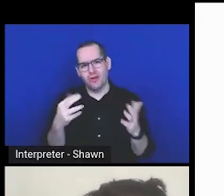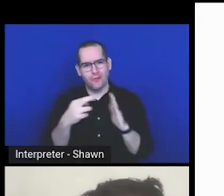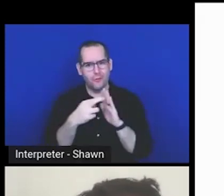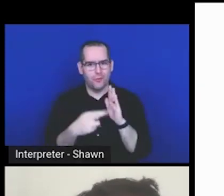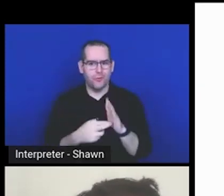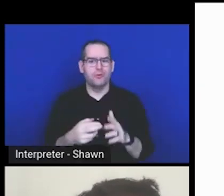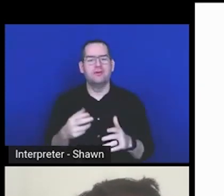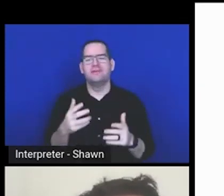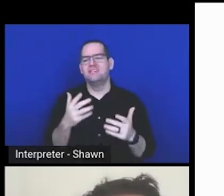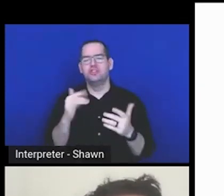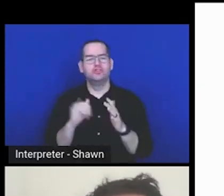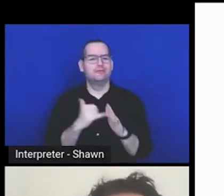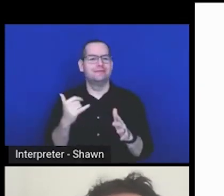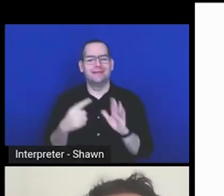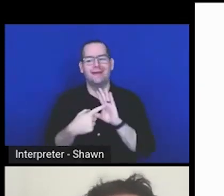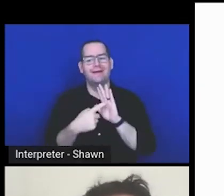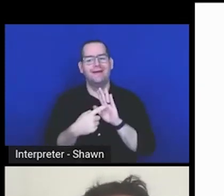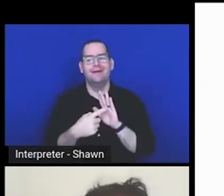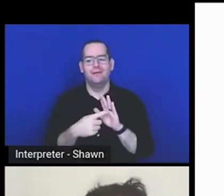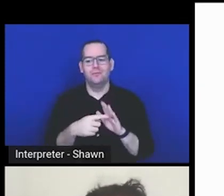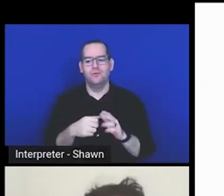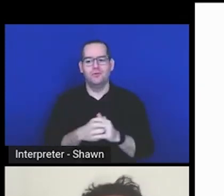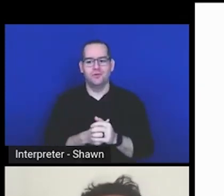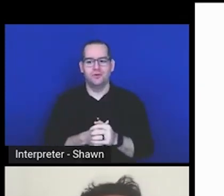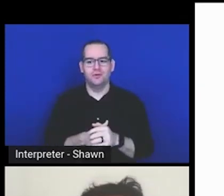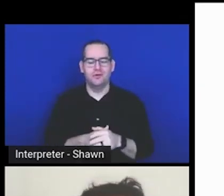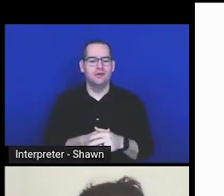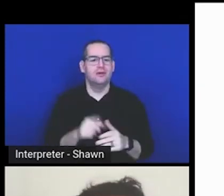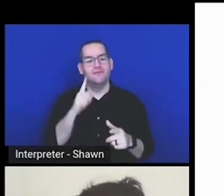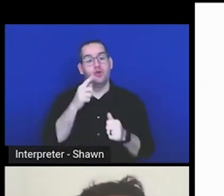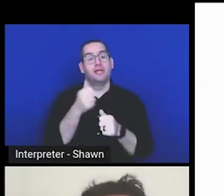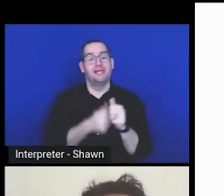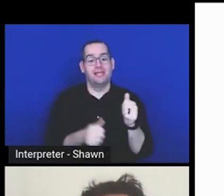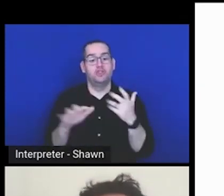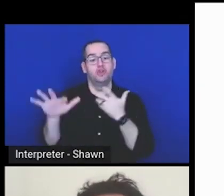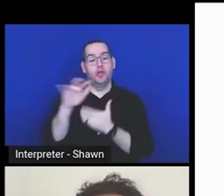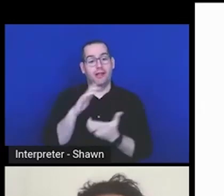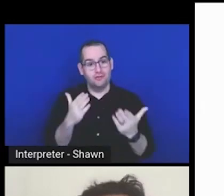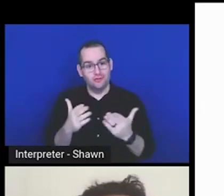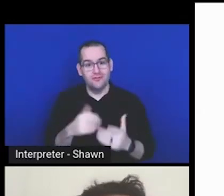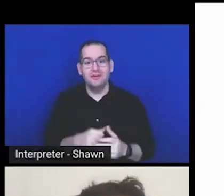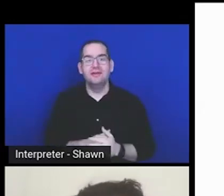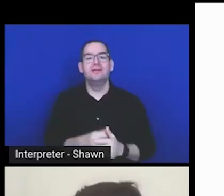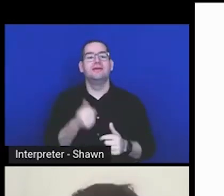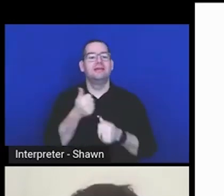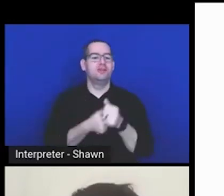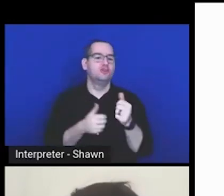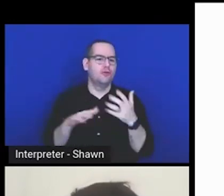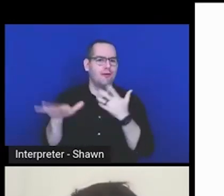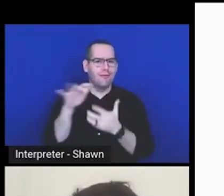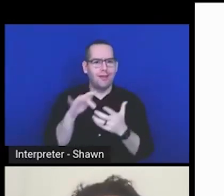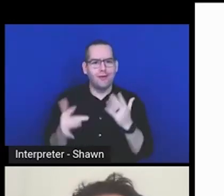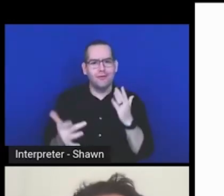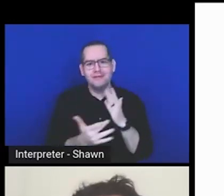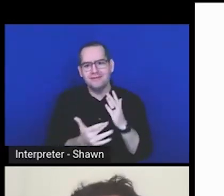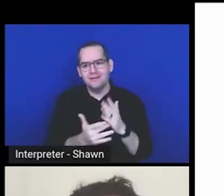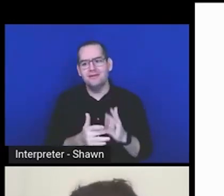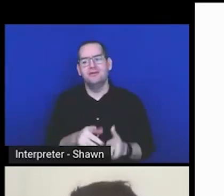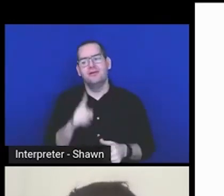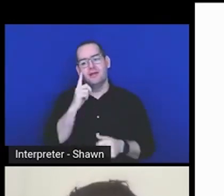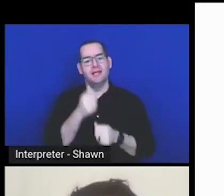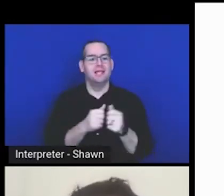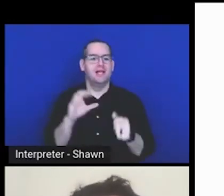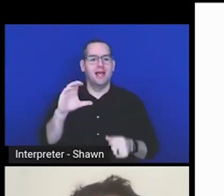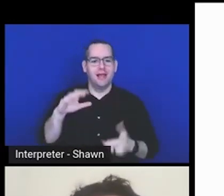a random example. These rules exist for us for each and every cloud service or each and every cloud technology, for each and every cloud